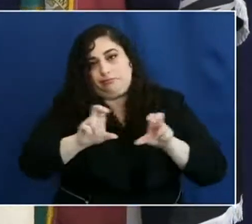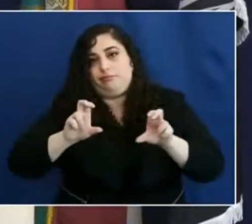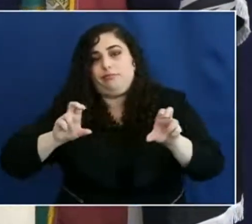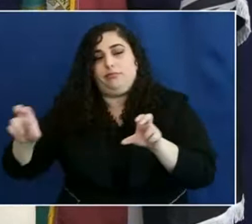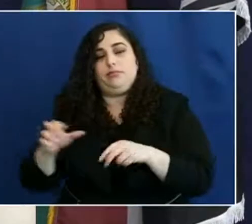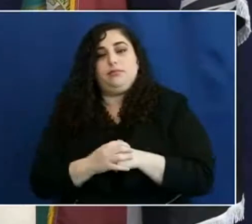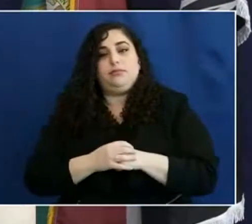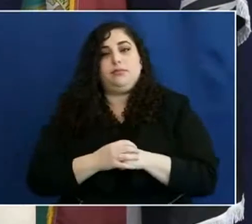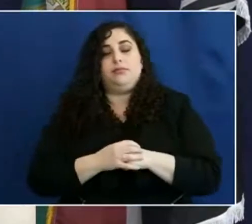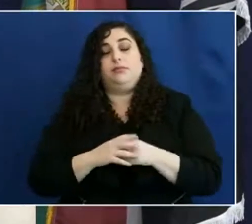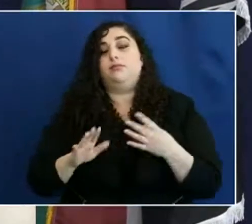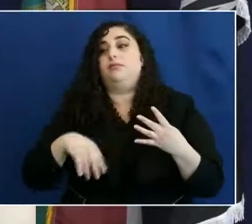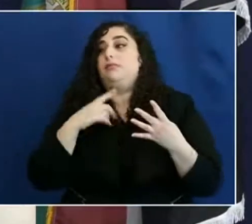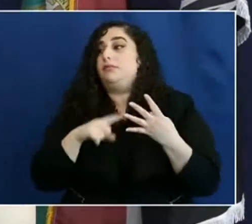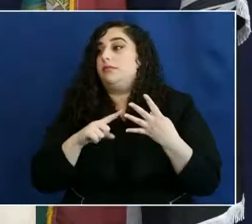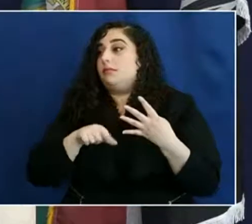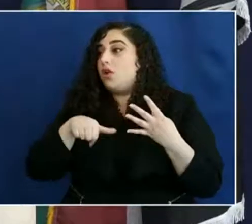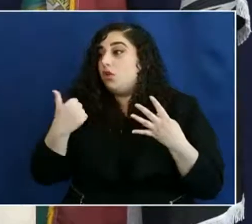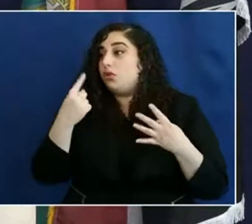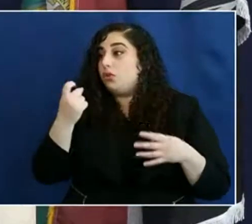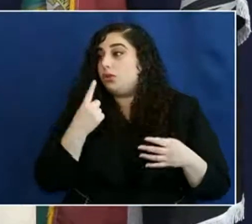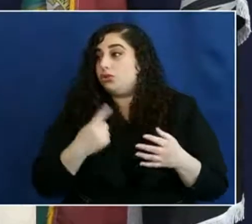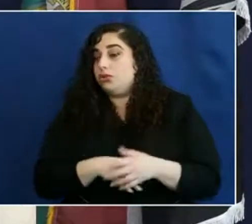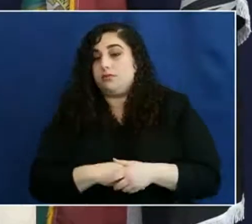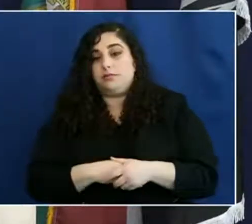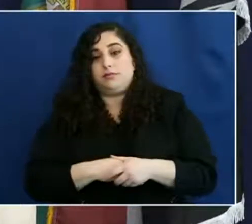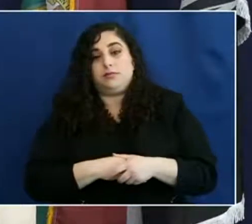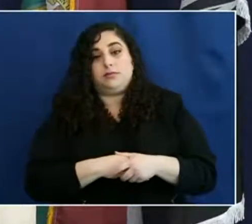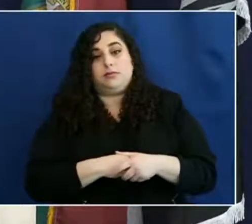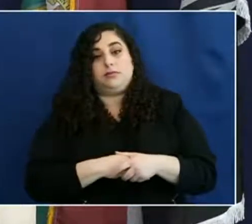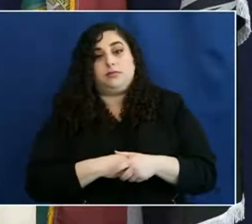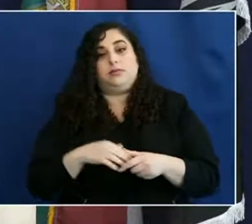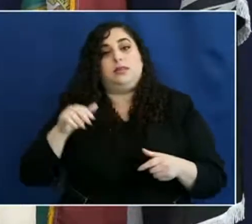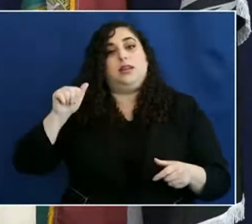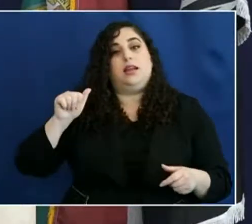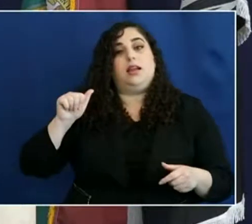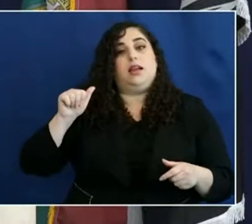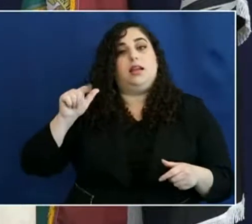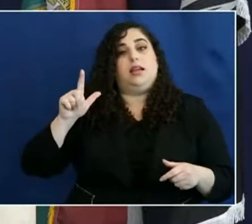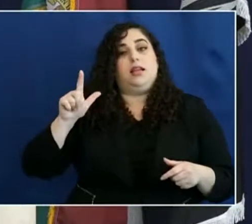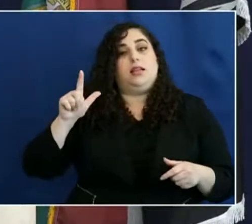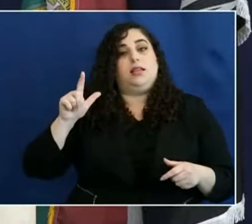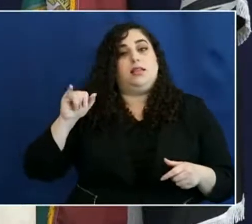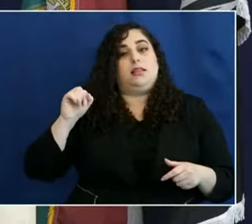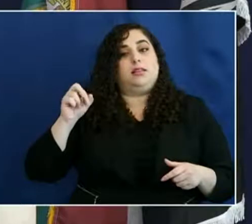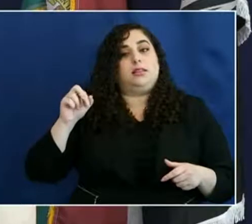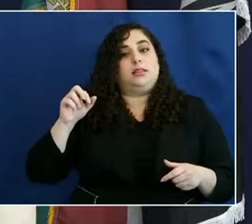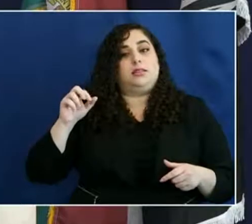Next question. This question is from Alexis Rivas with NBC7.